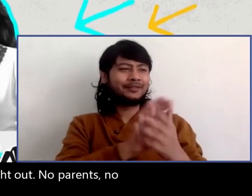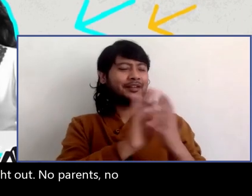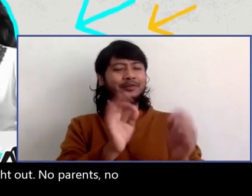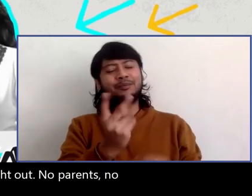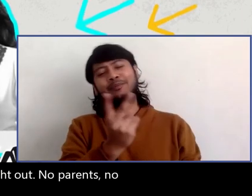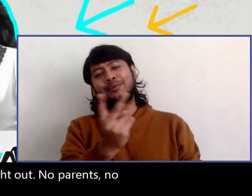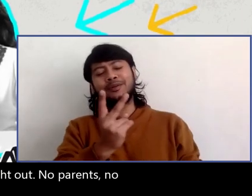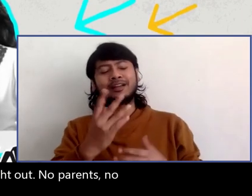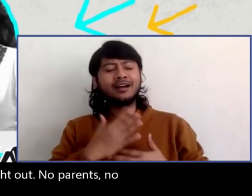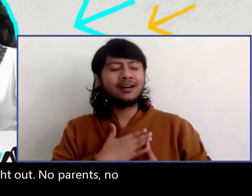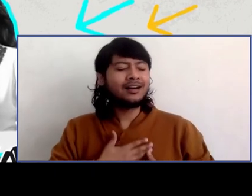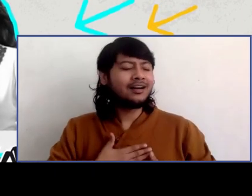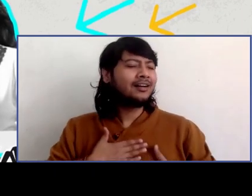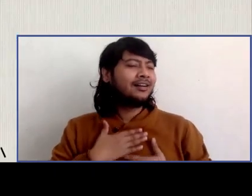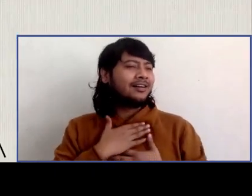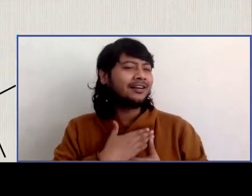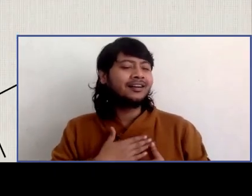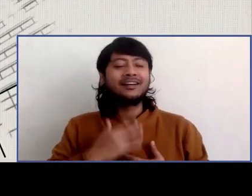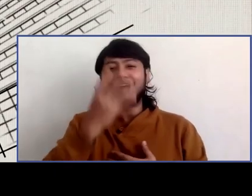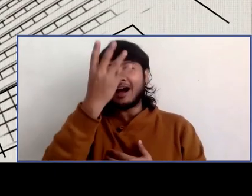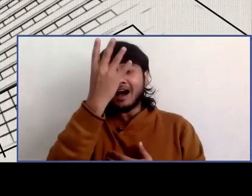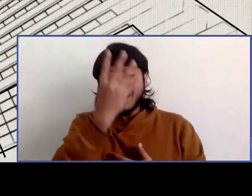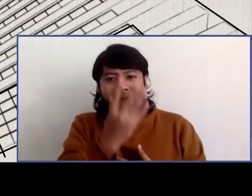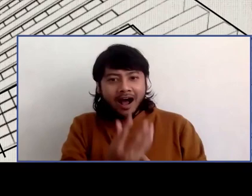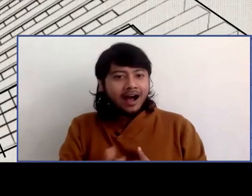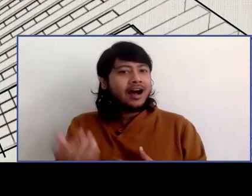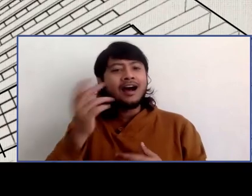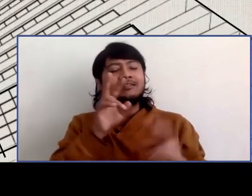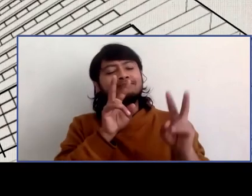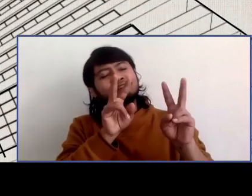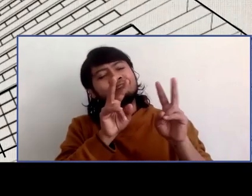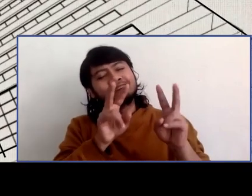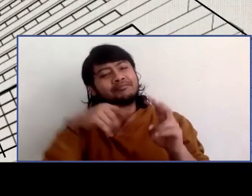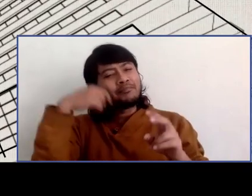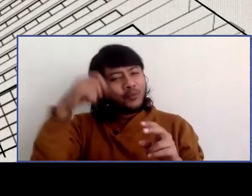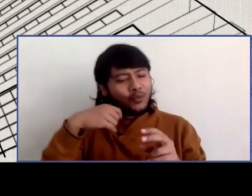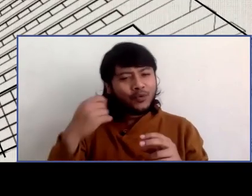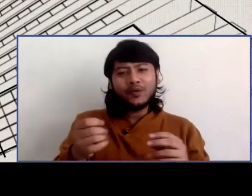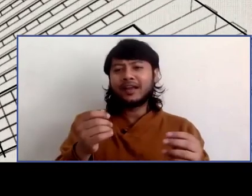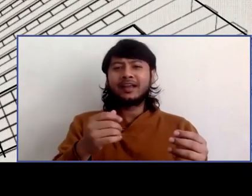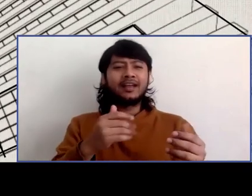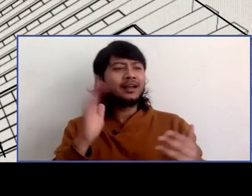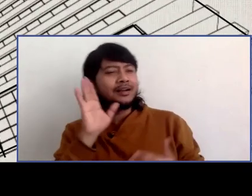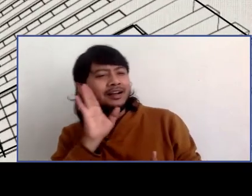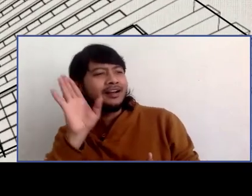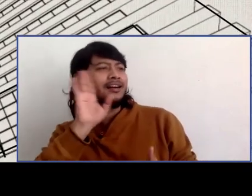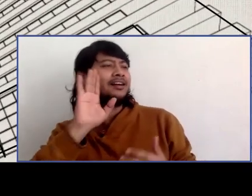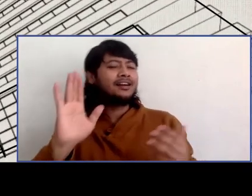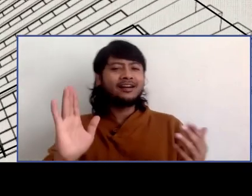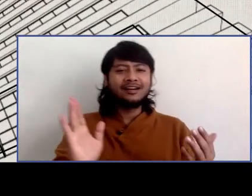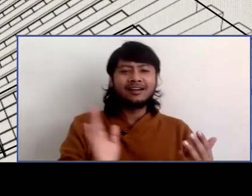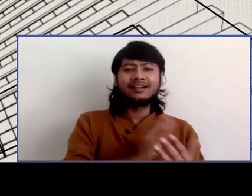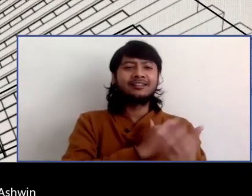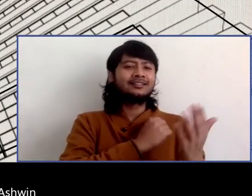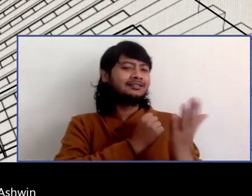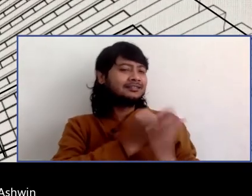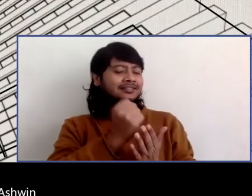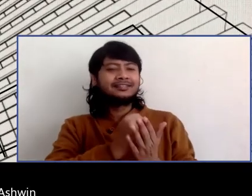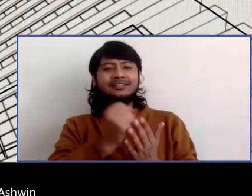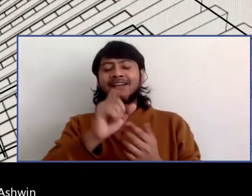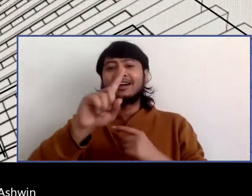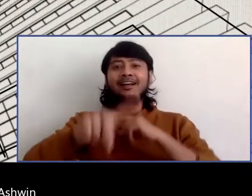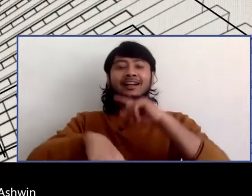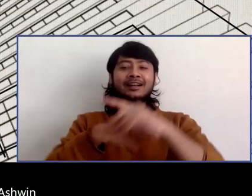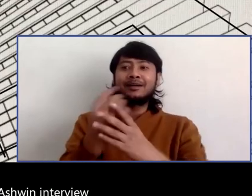that entire night. They saw the movie so much that they kept humming. And next day morning, Ashwin went for his interview. But it was